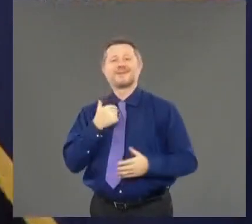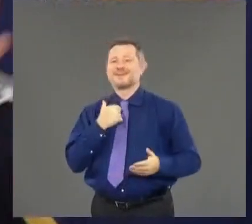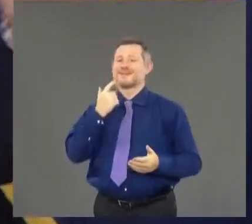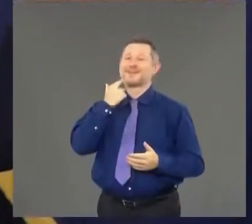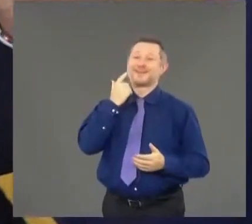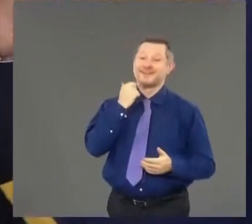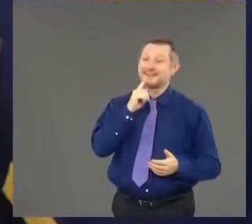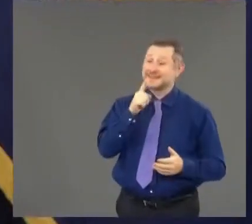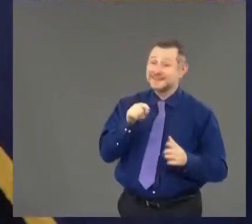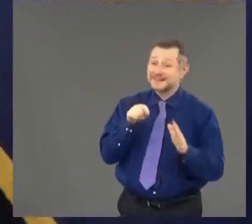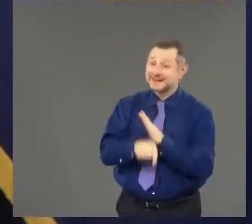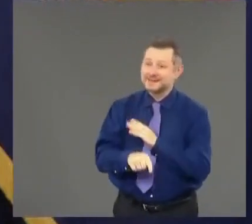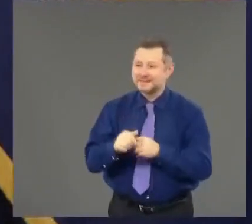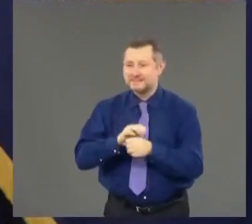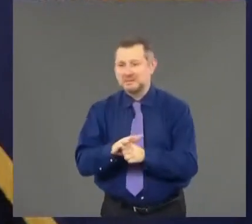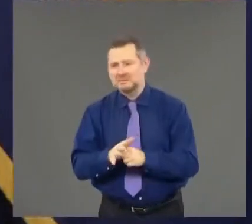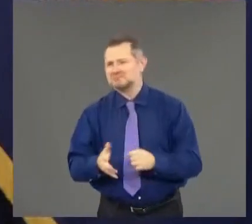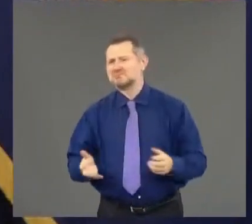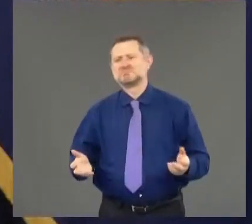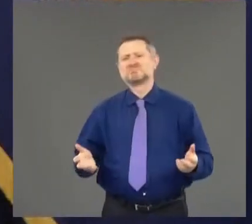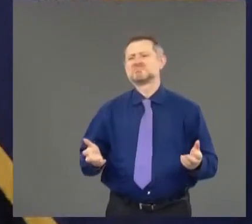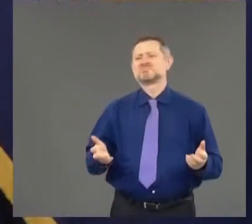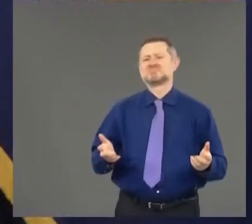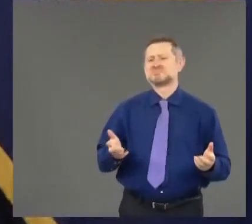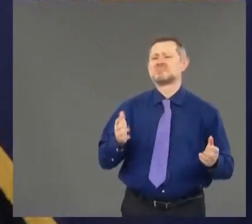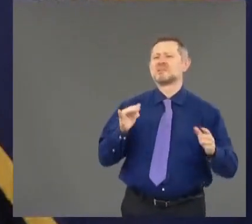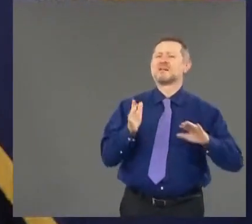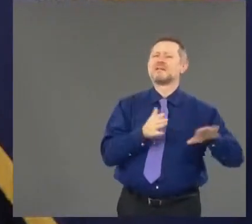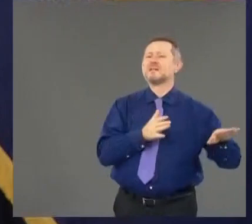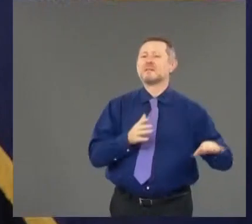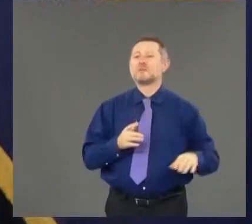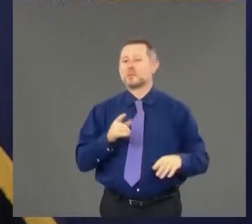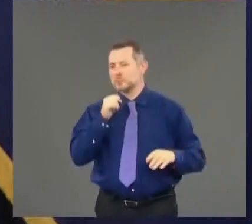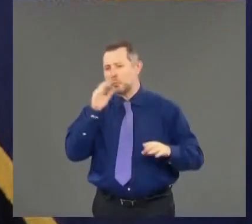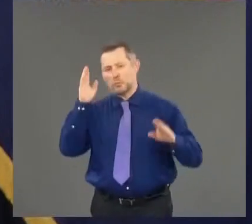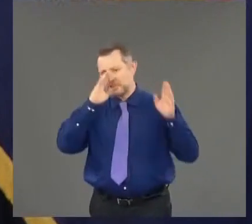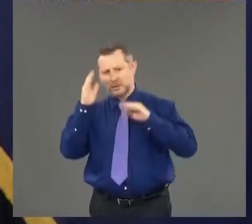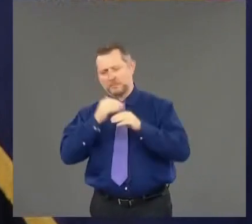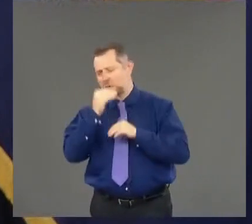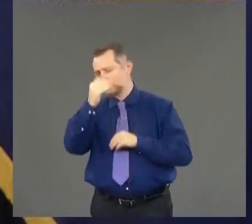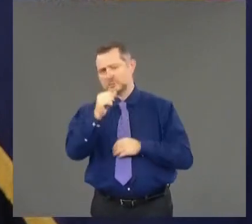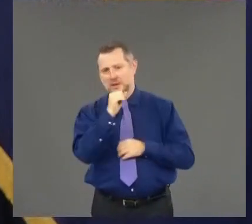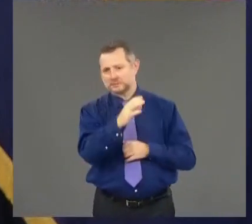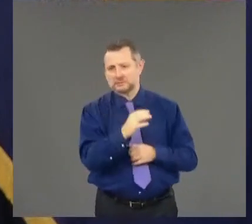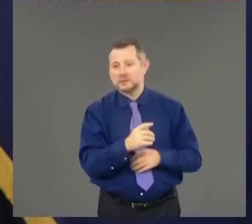everything you can, that's the air filters. But I wouldn't get overly carried away with it. I'm looking for